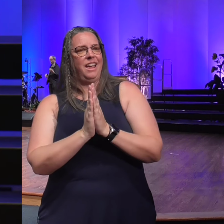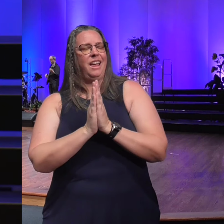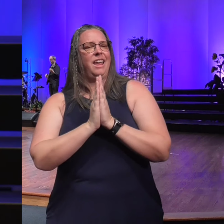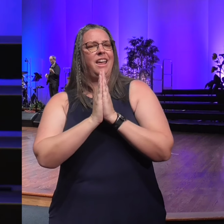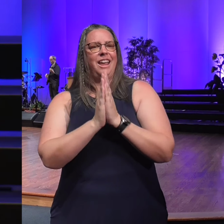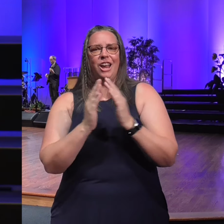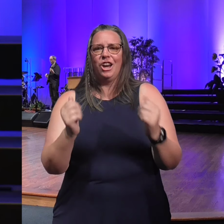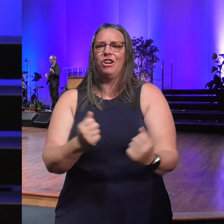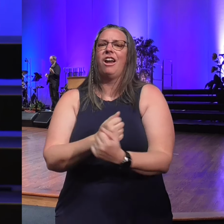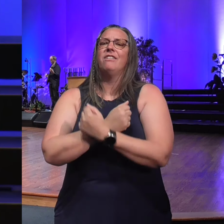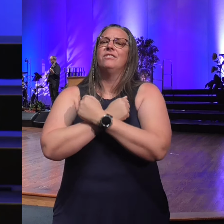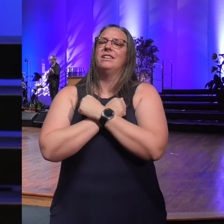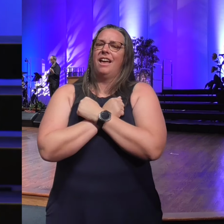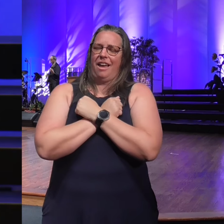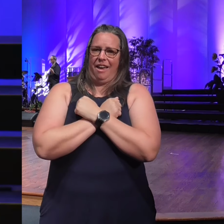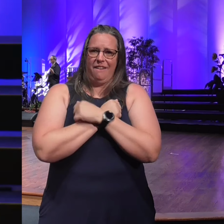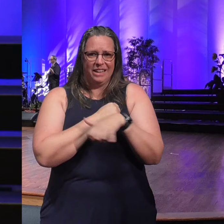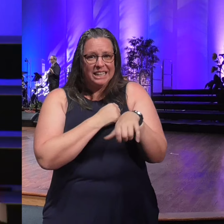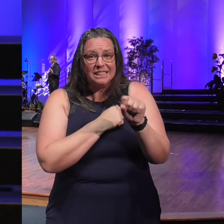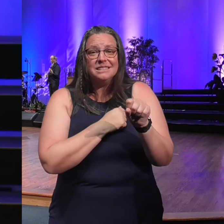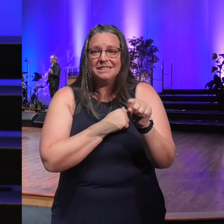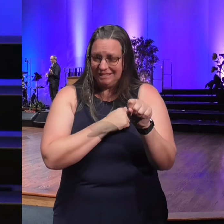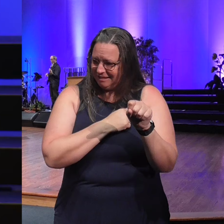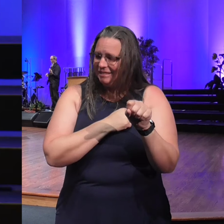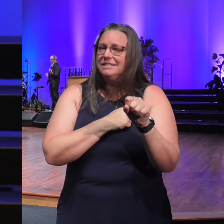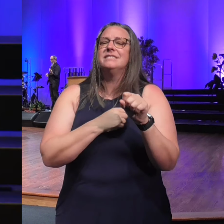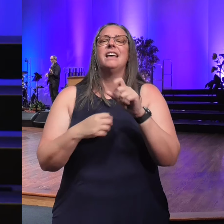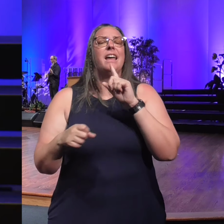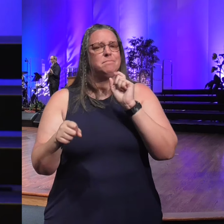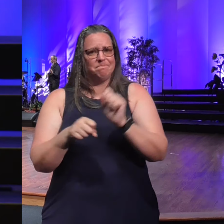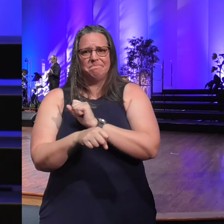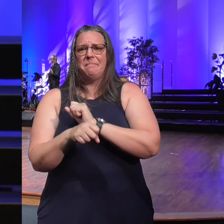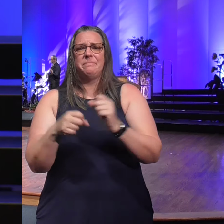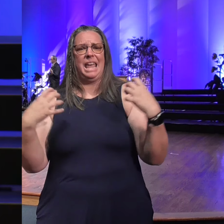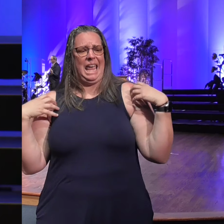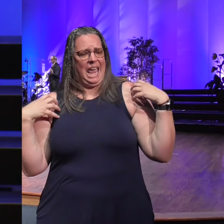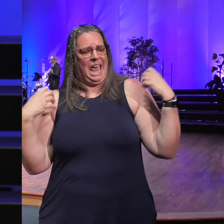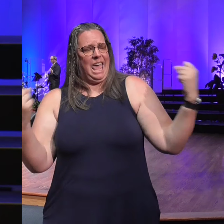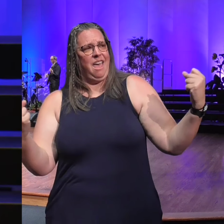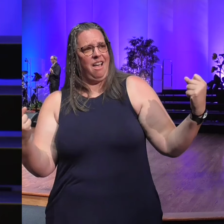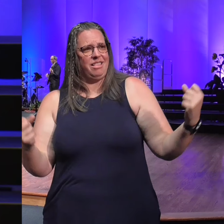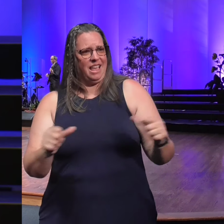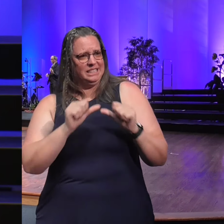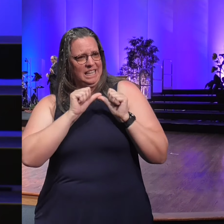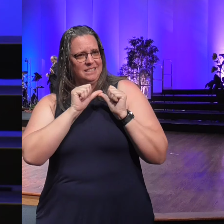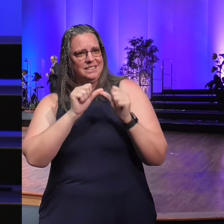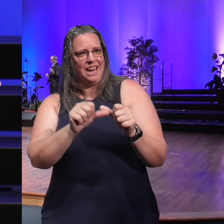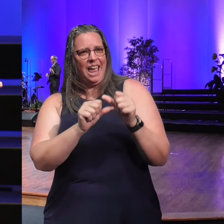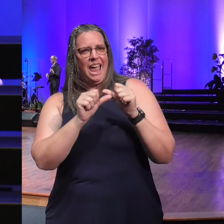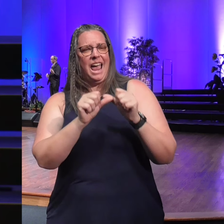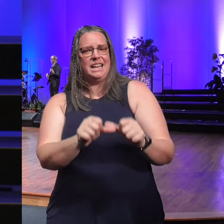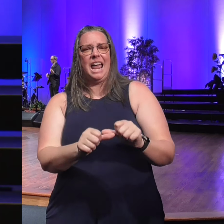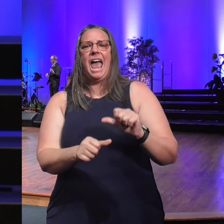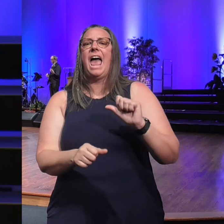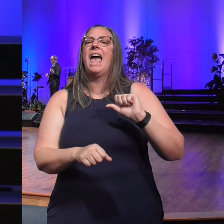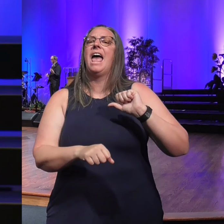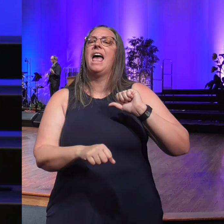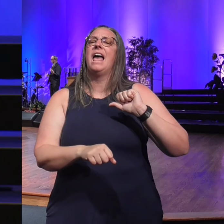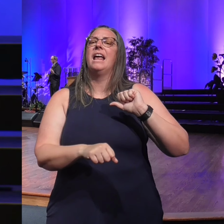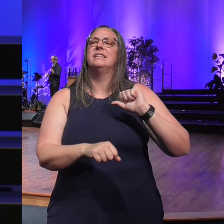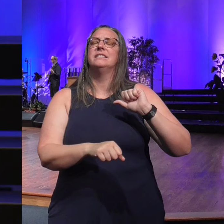of love, yes it did. It healed, sustained, and it